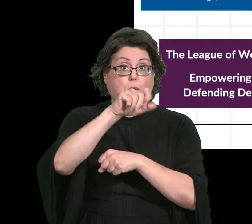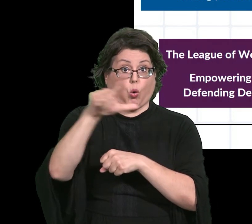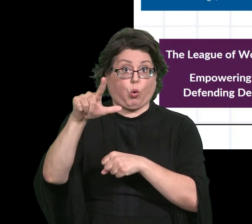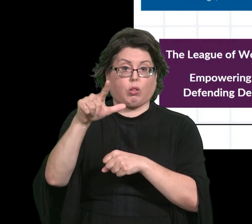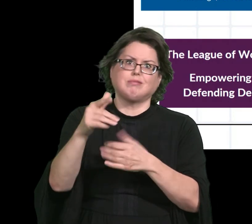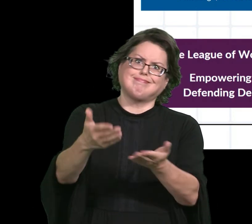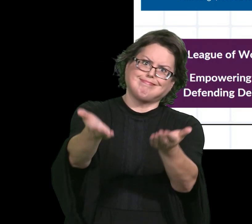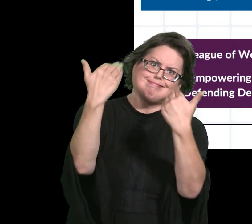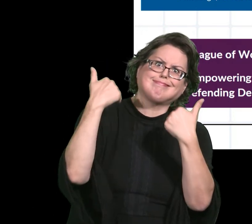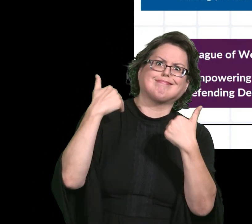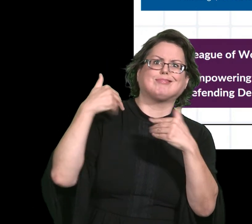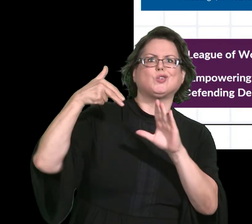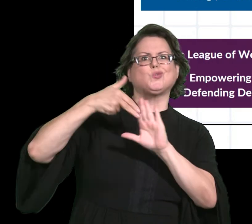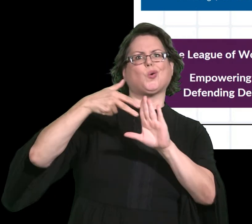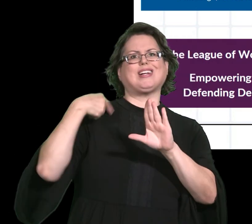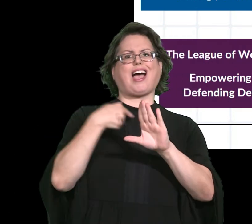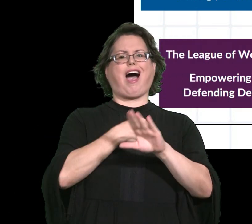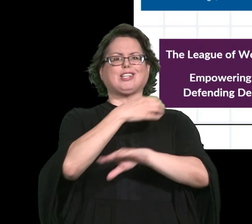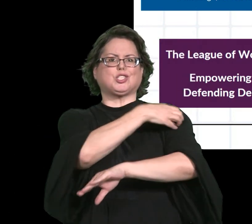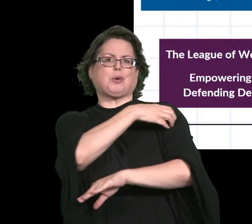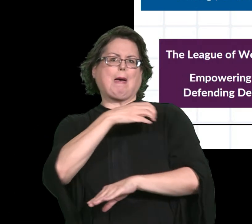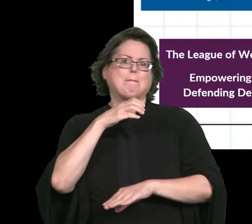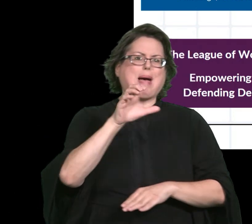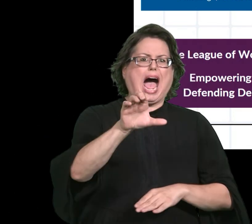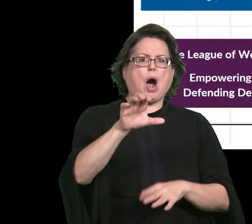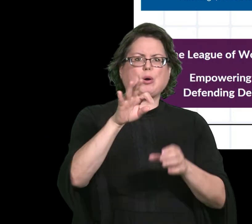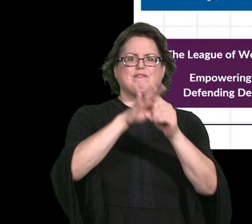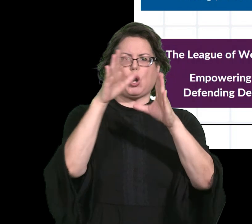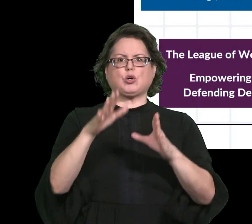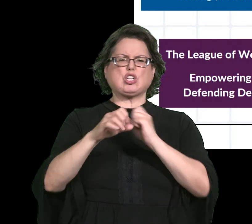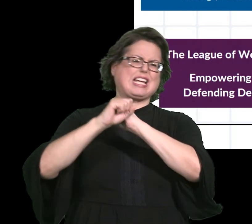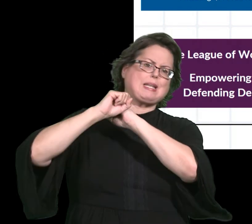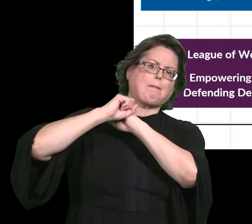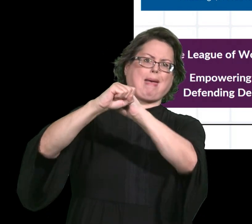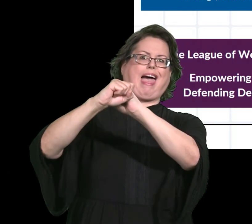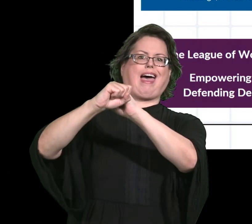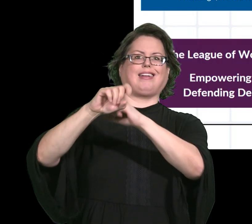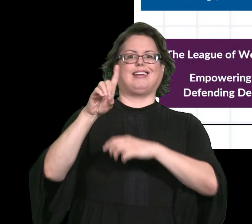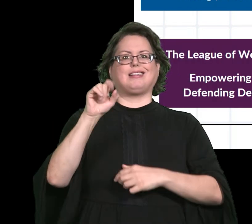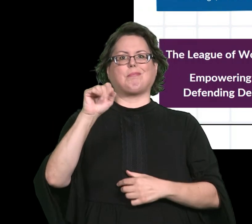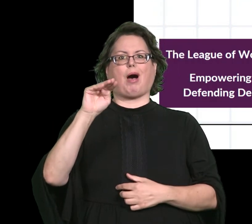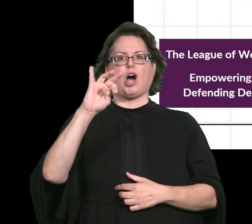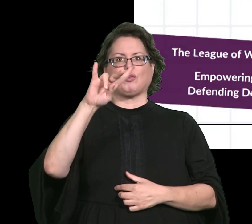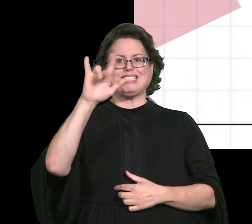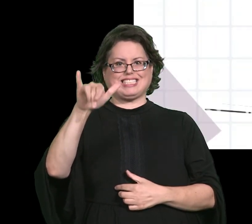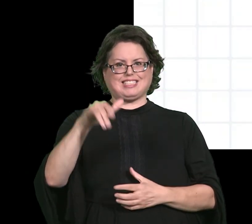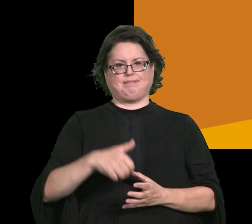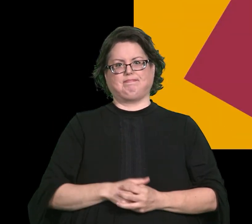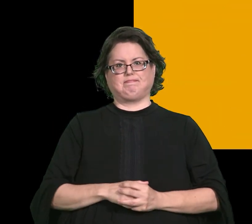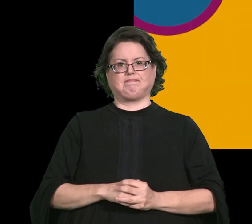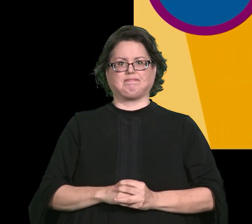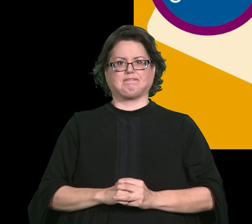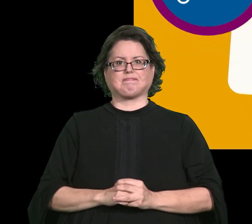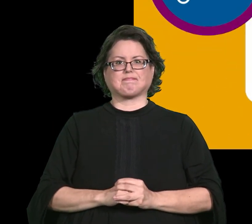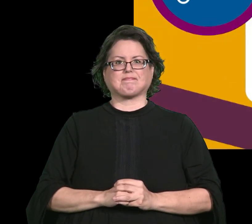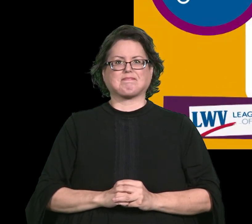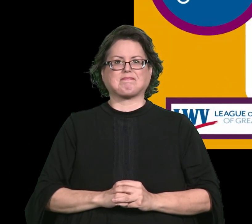412-261-4284. We hope you will join us in our mission to empower voters and defend democracy.